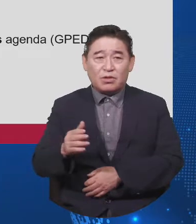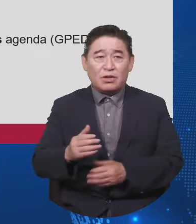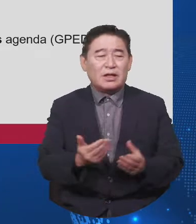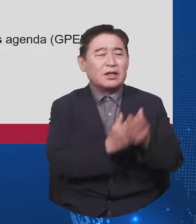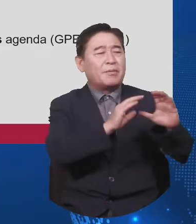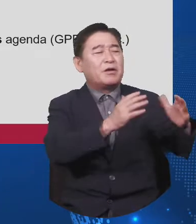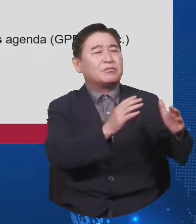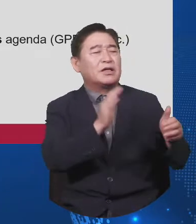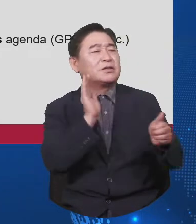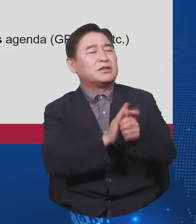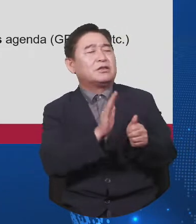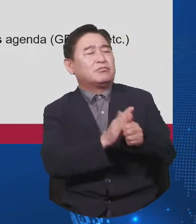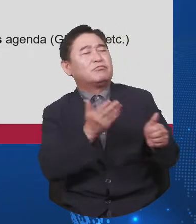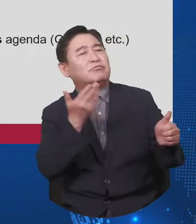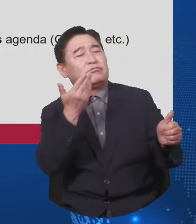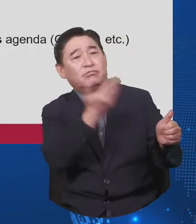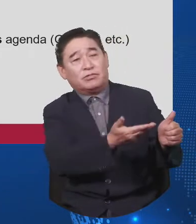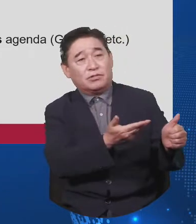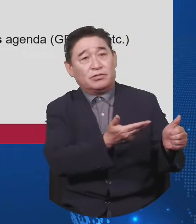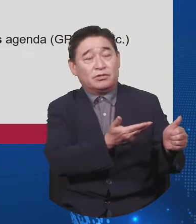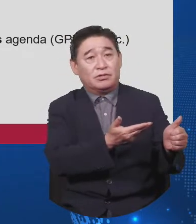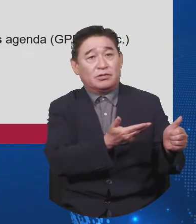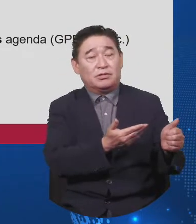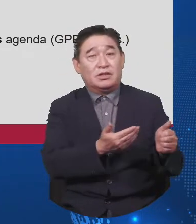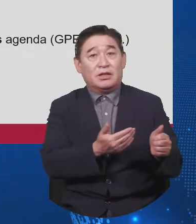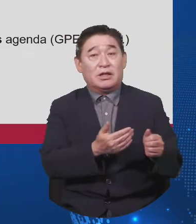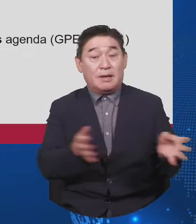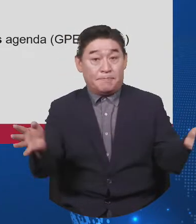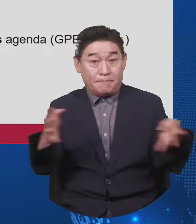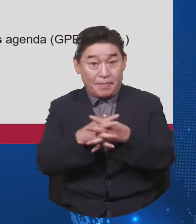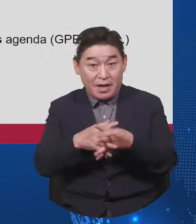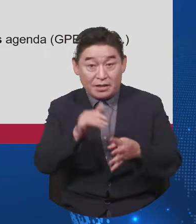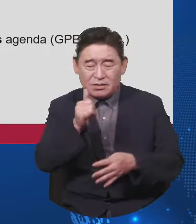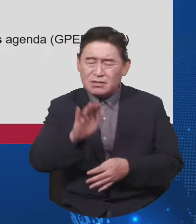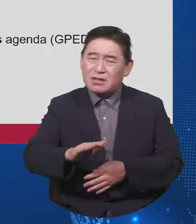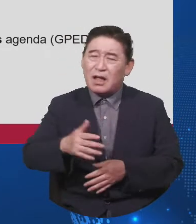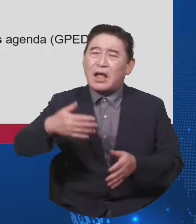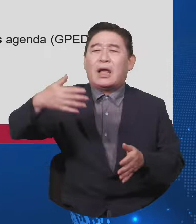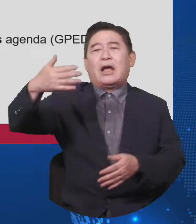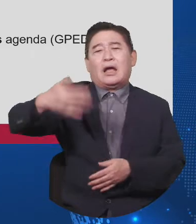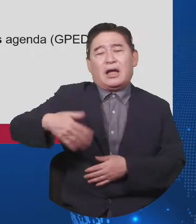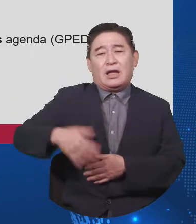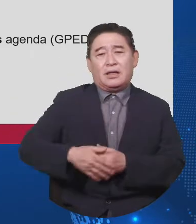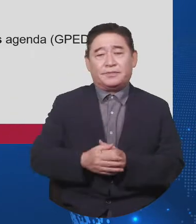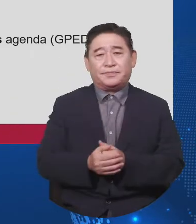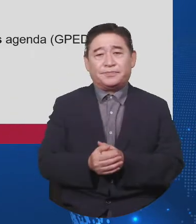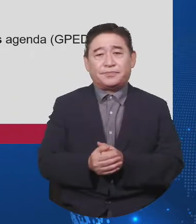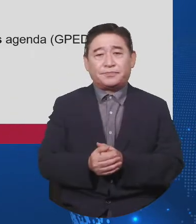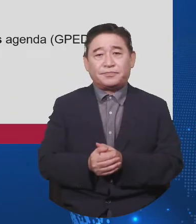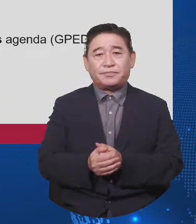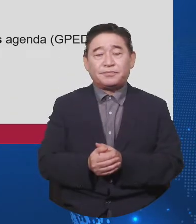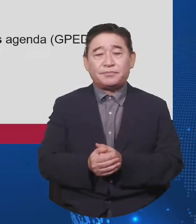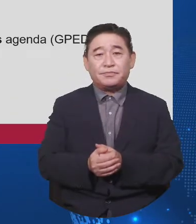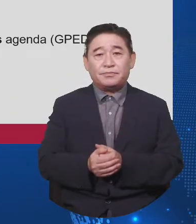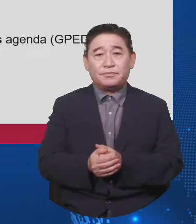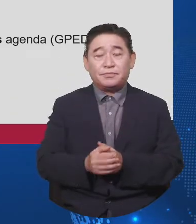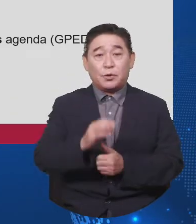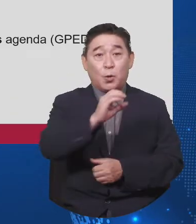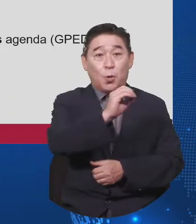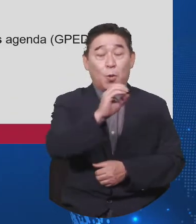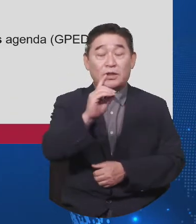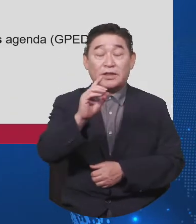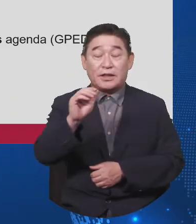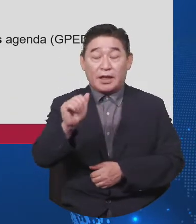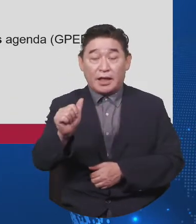not yet achieved, but what is important is we have an increasing overlap between ODA resources